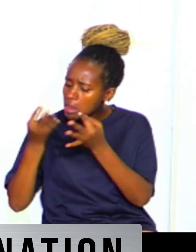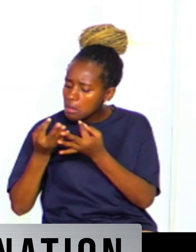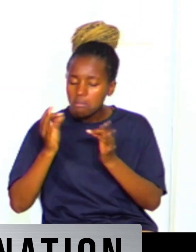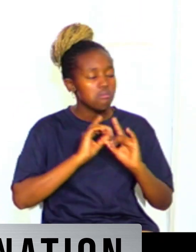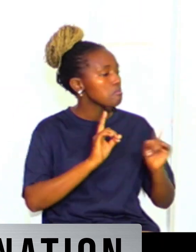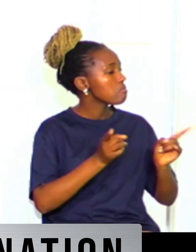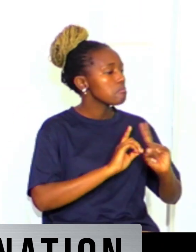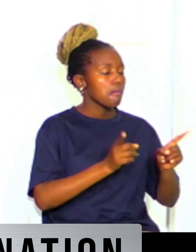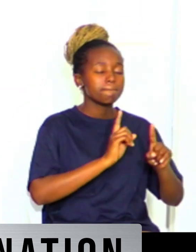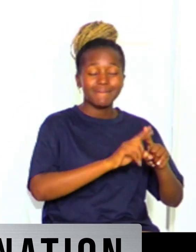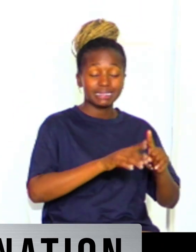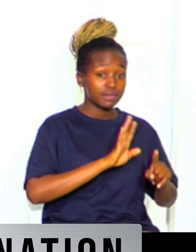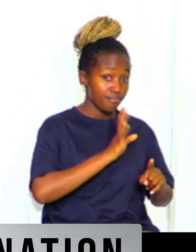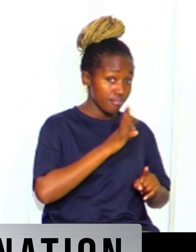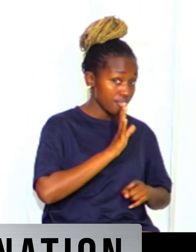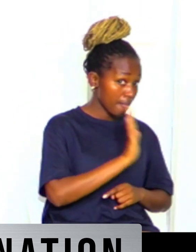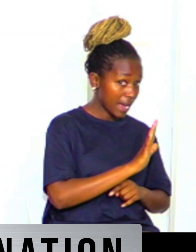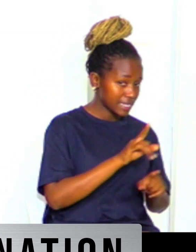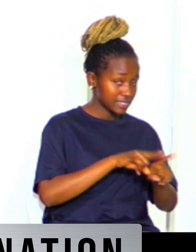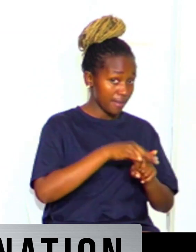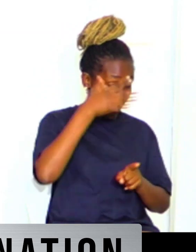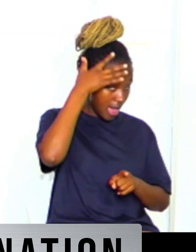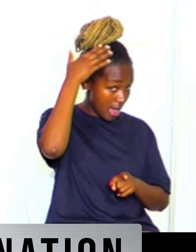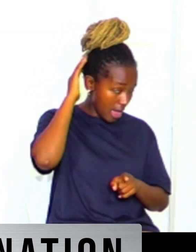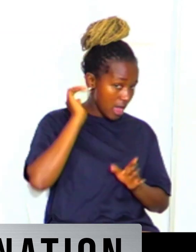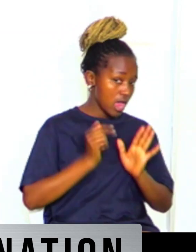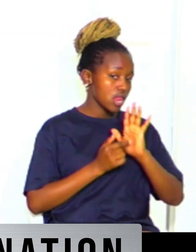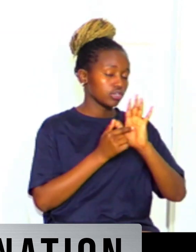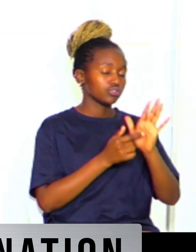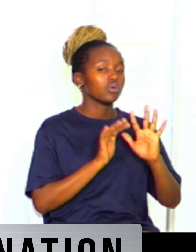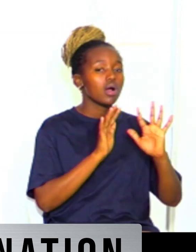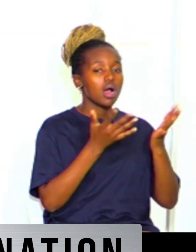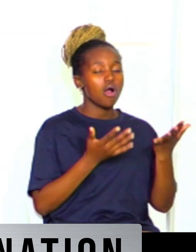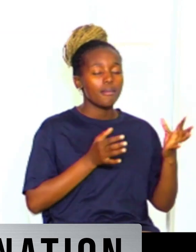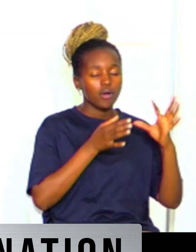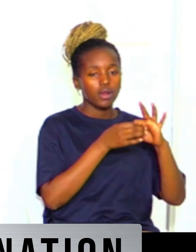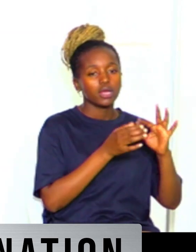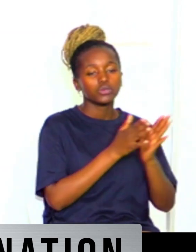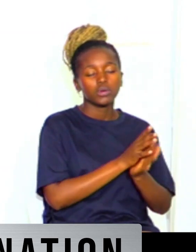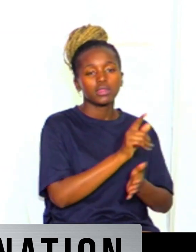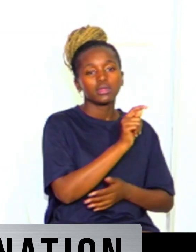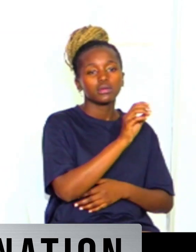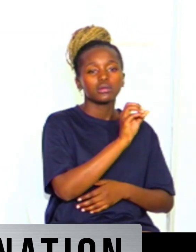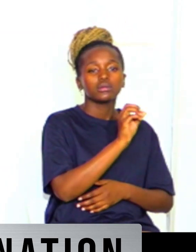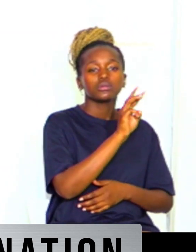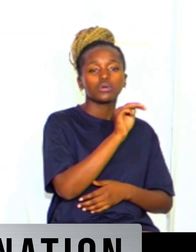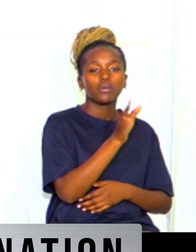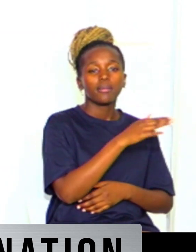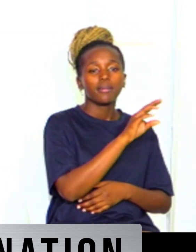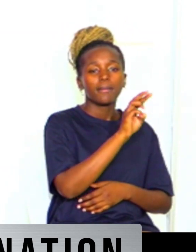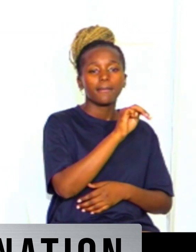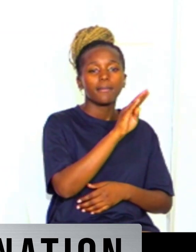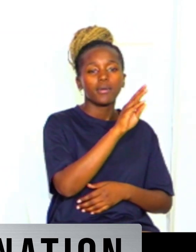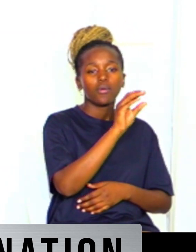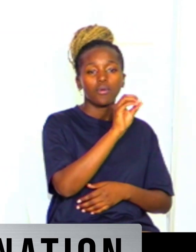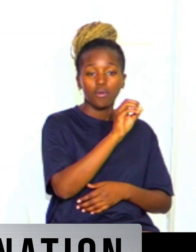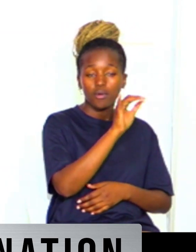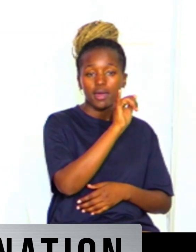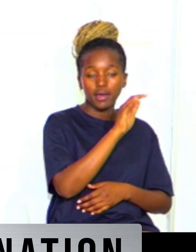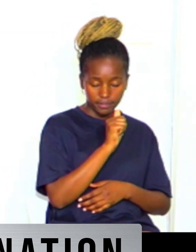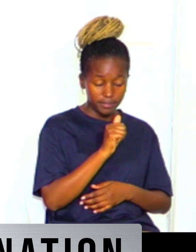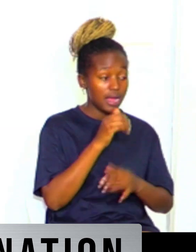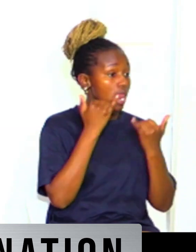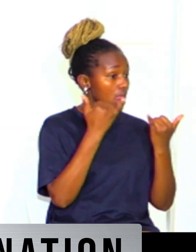only the English and the afro. So people are comparing with him with Tom Mboya. Okay. Yeah. We have